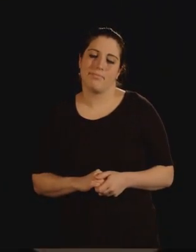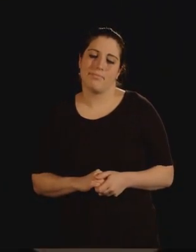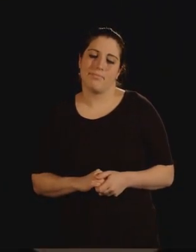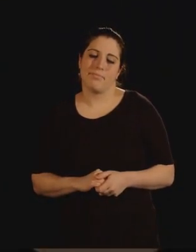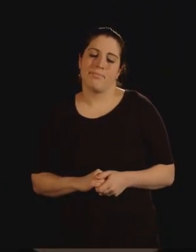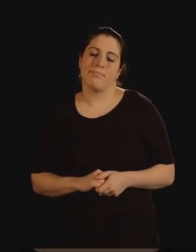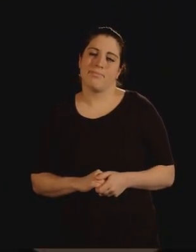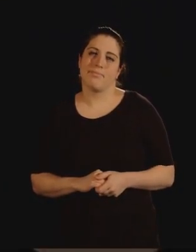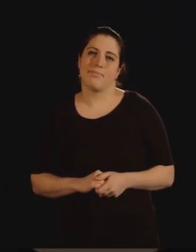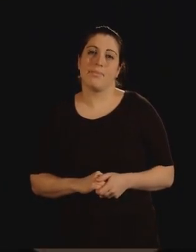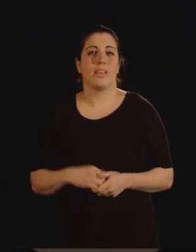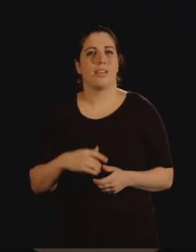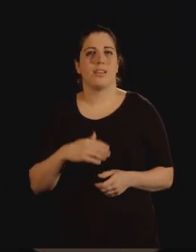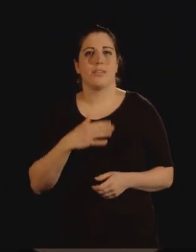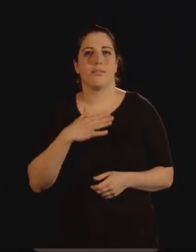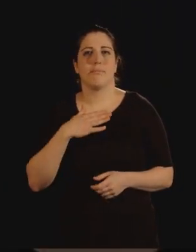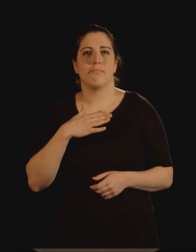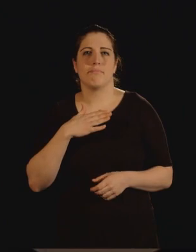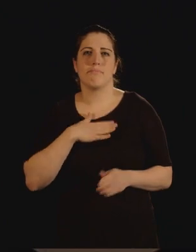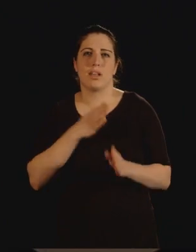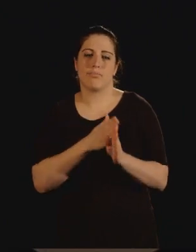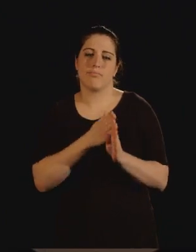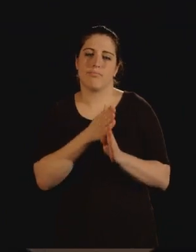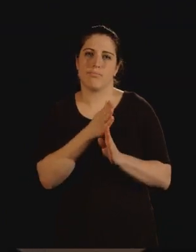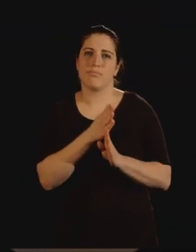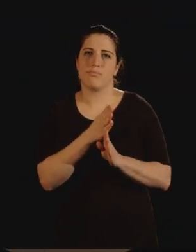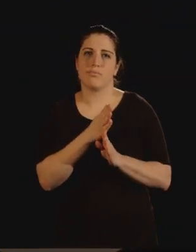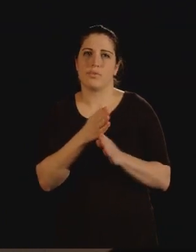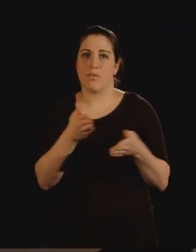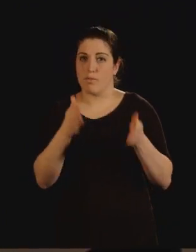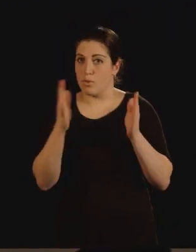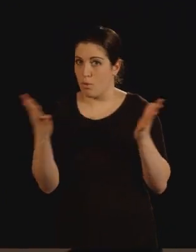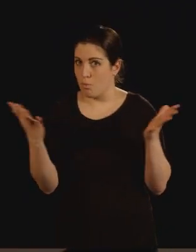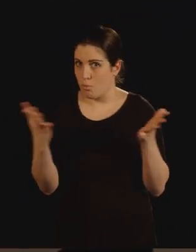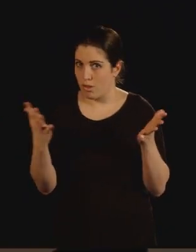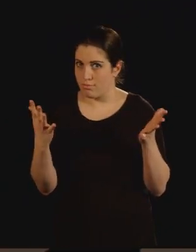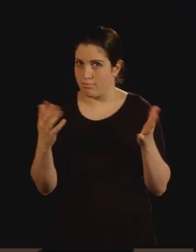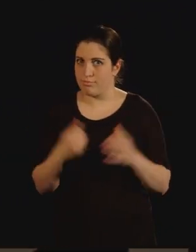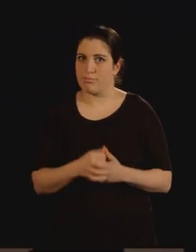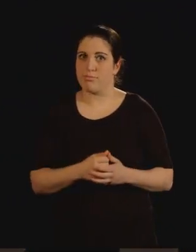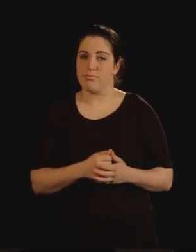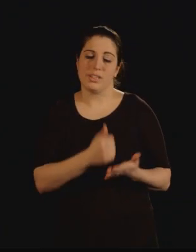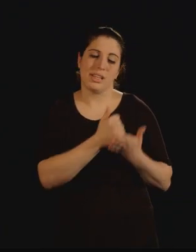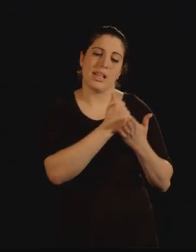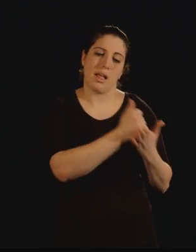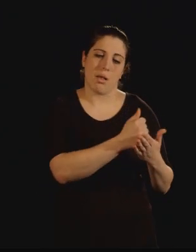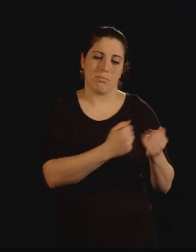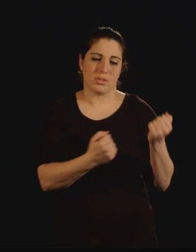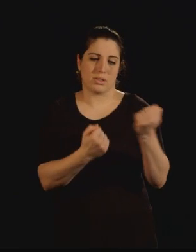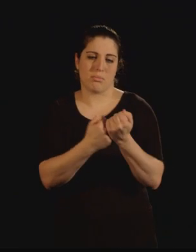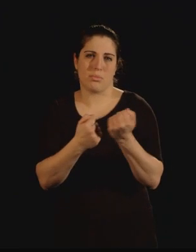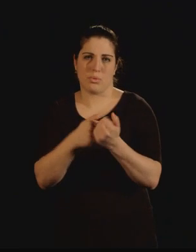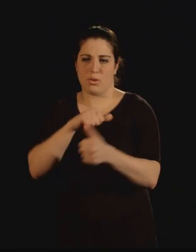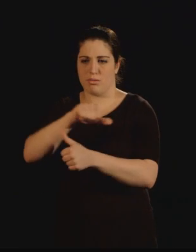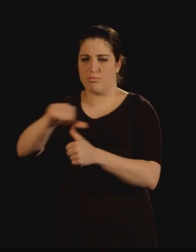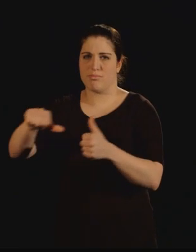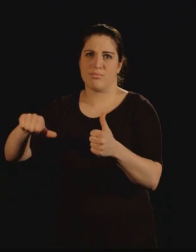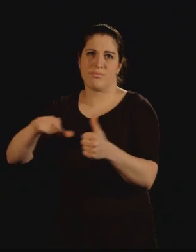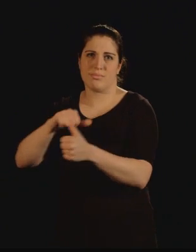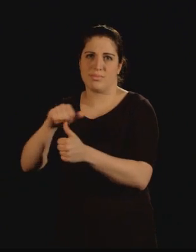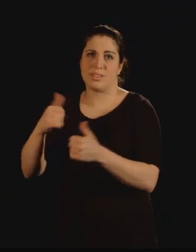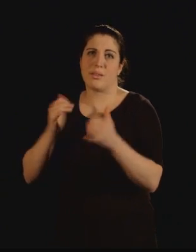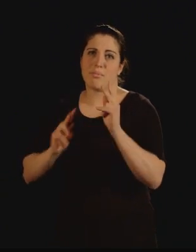The truth is, as an undertaker, I assist the living far more than the